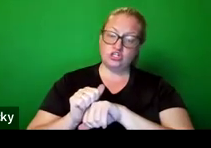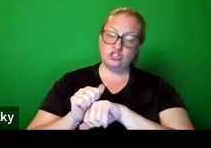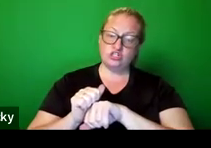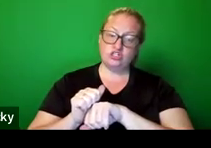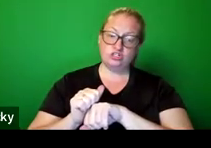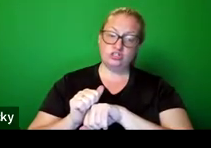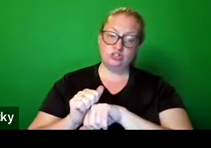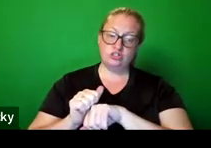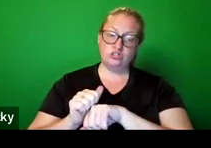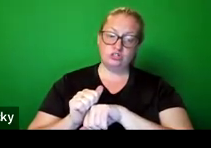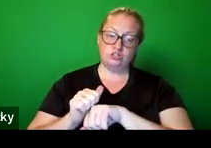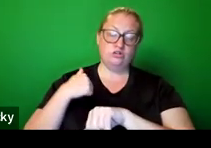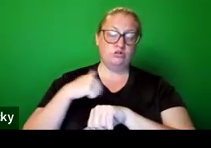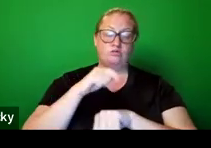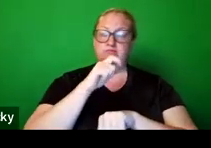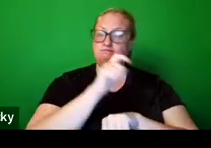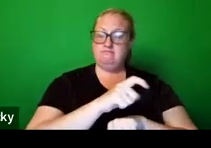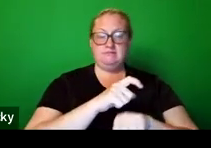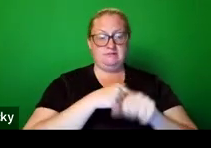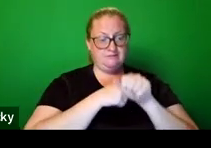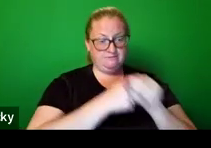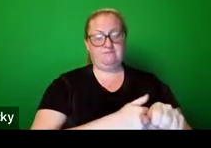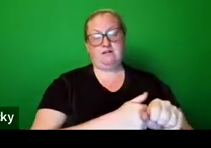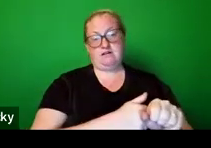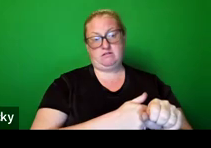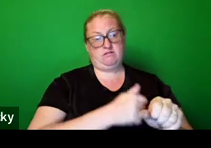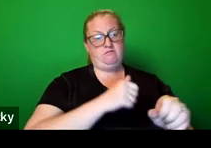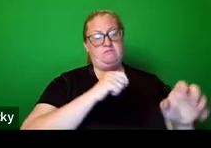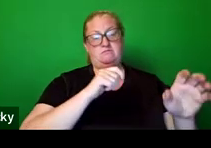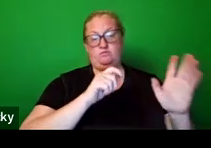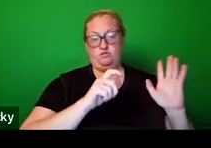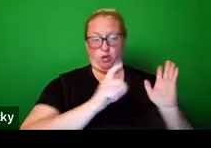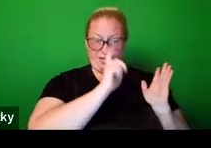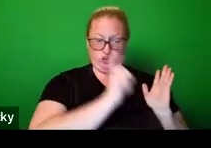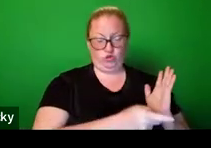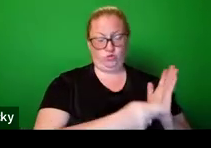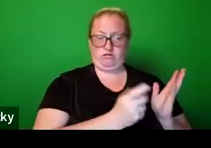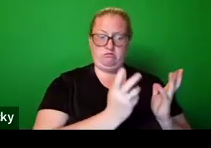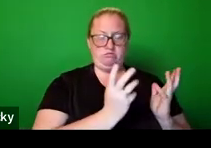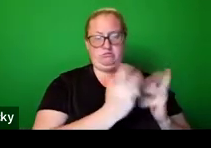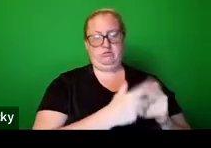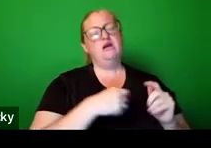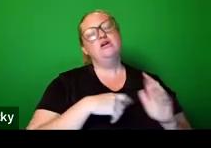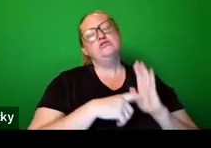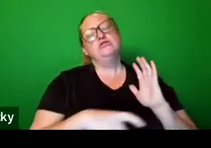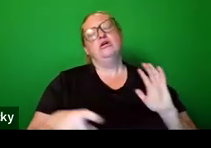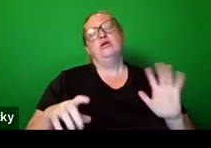know, adhere to. So certainly what you're hearing from the board